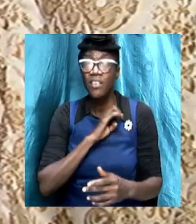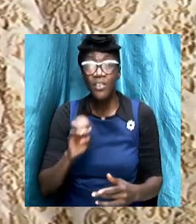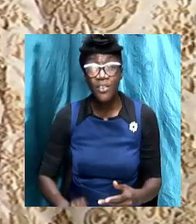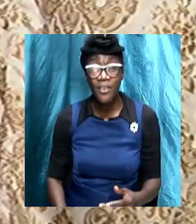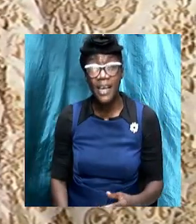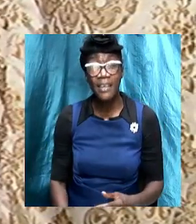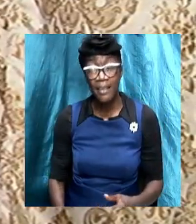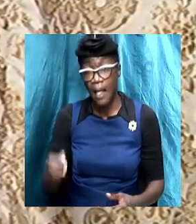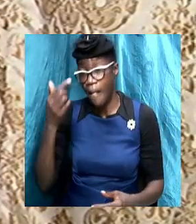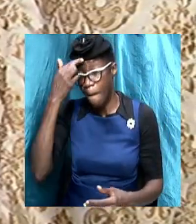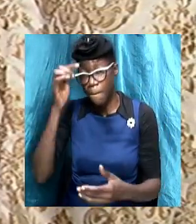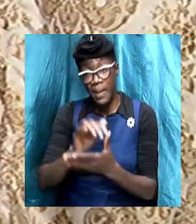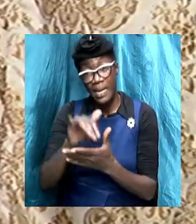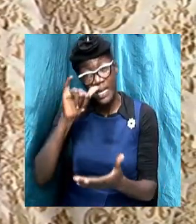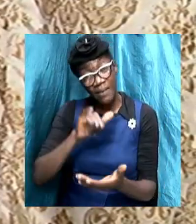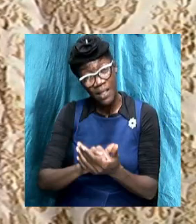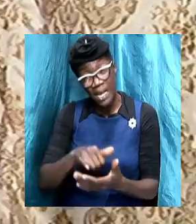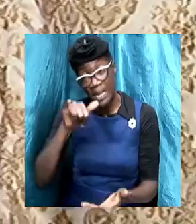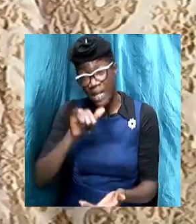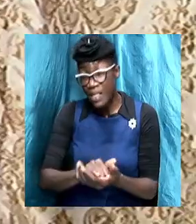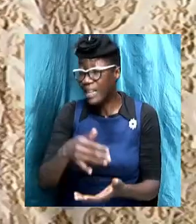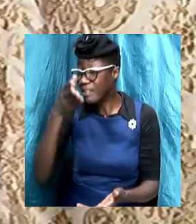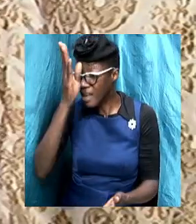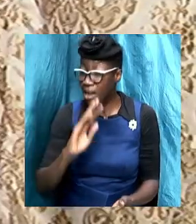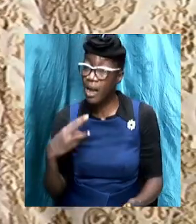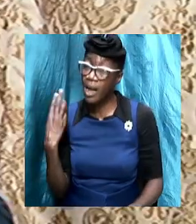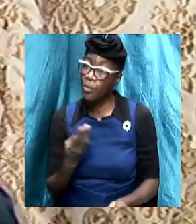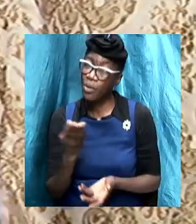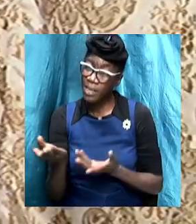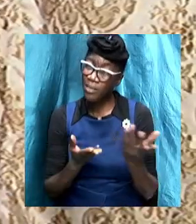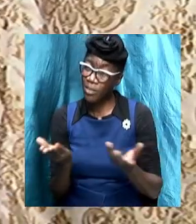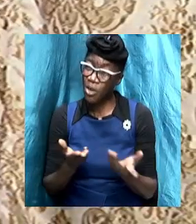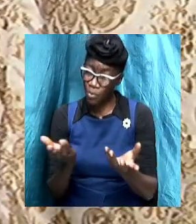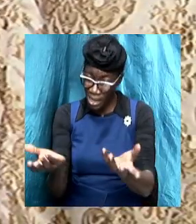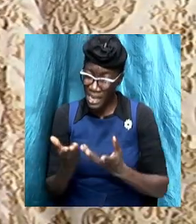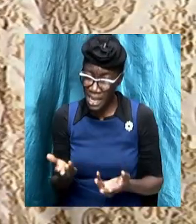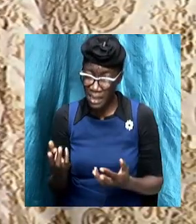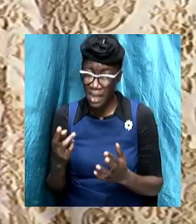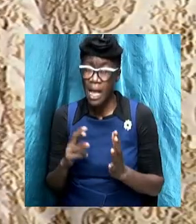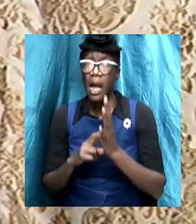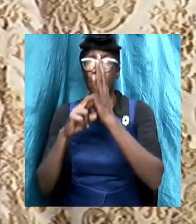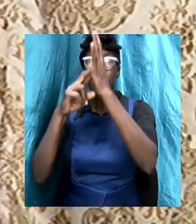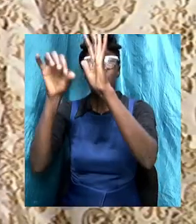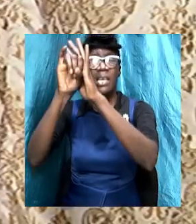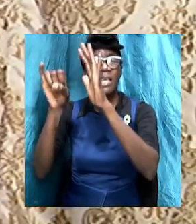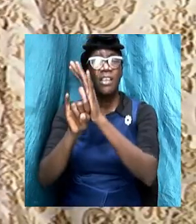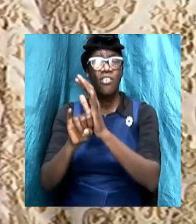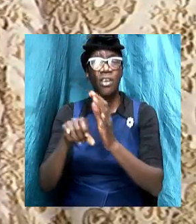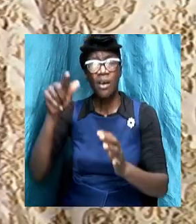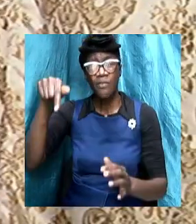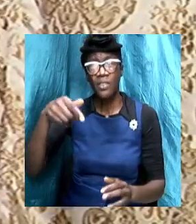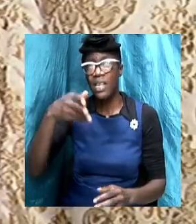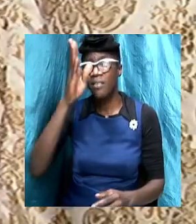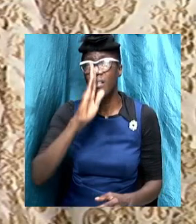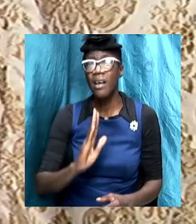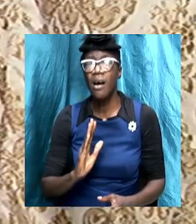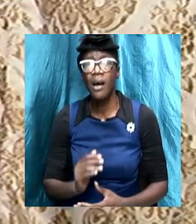that? And that's the God that we serve. We need to get a revelation, Holy Ghost, of this God.